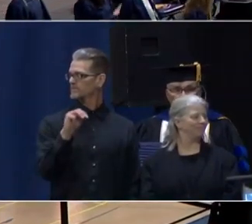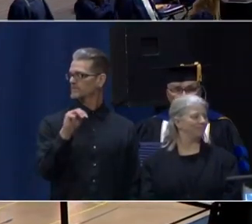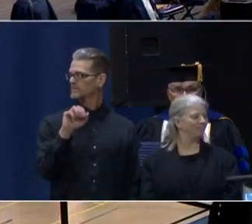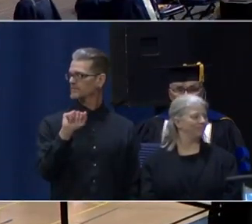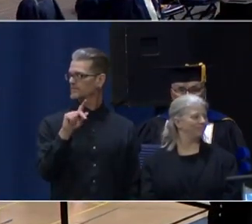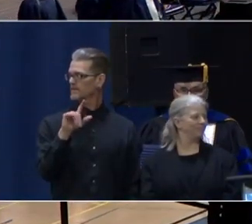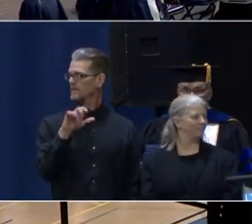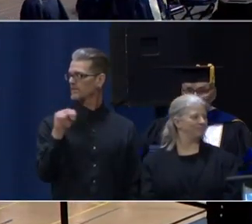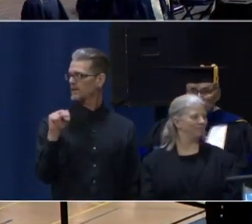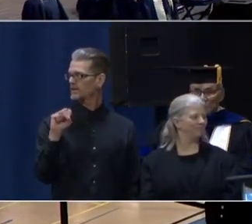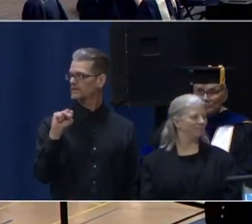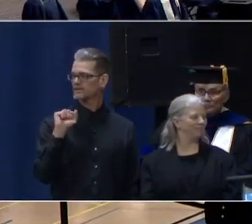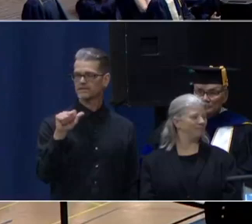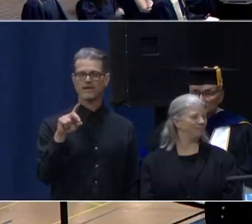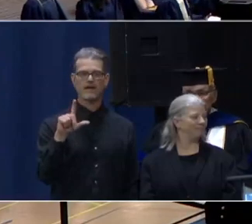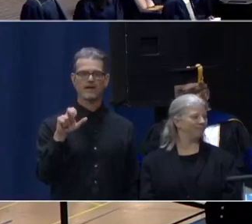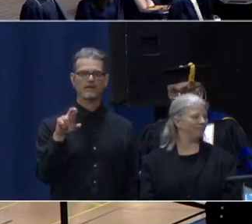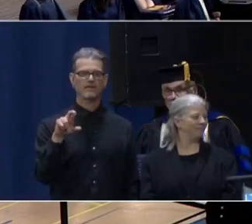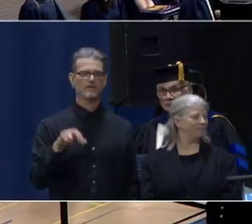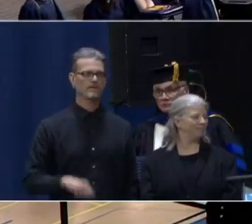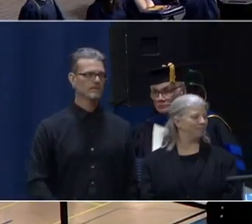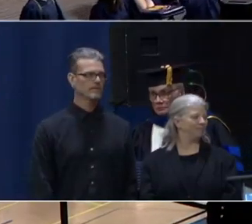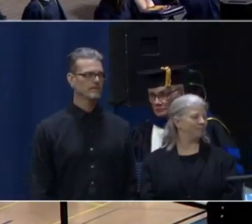Madeline Sadler.